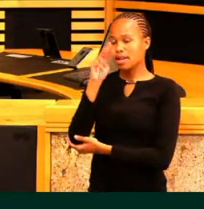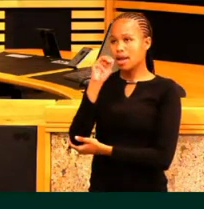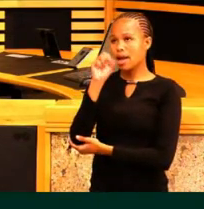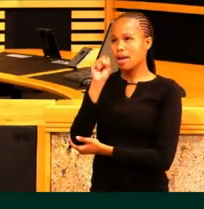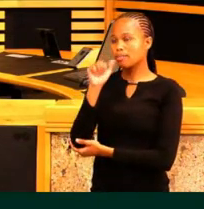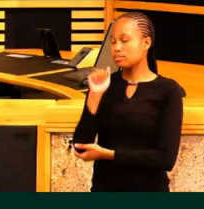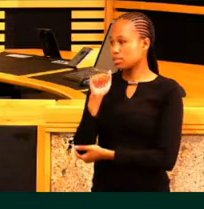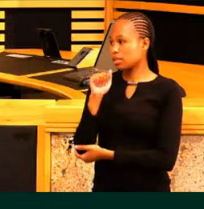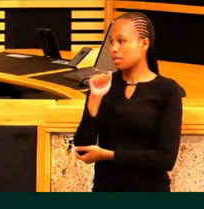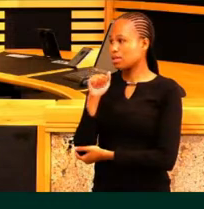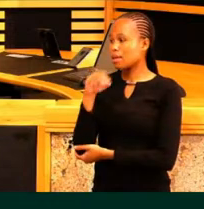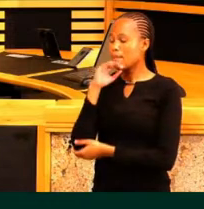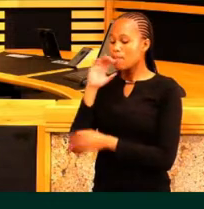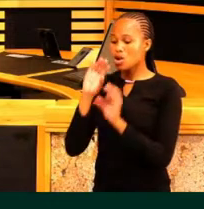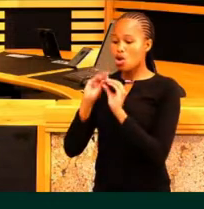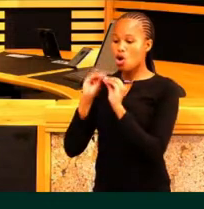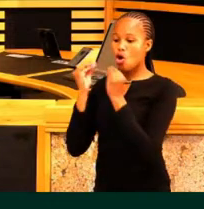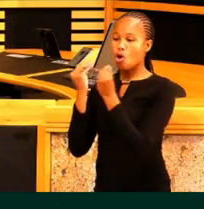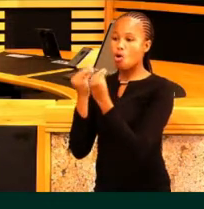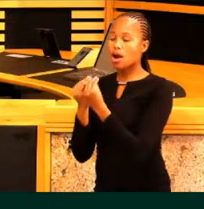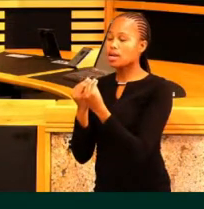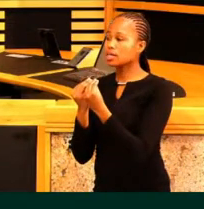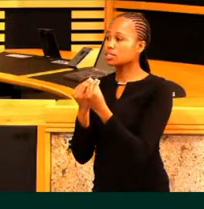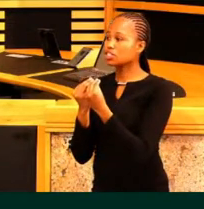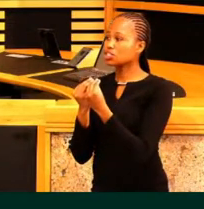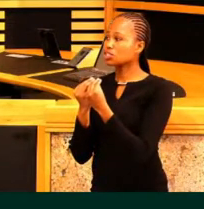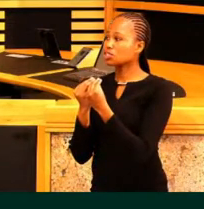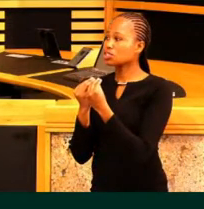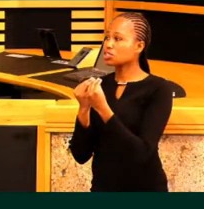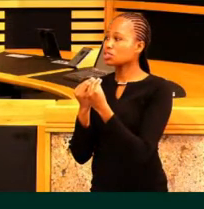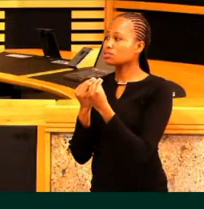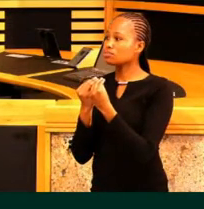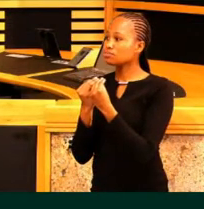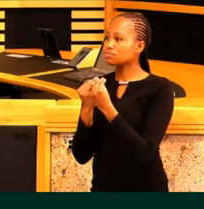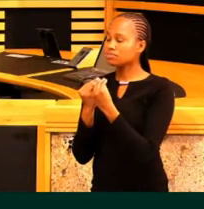the namsa is an organization of this oems